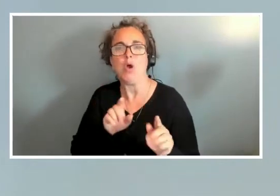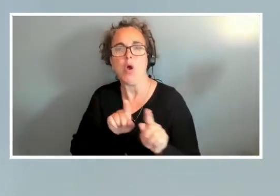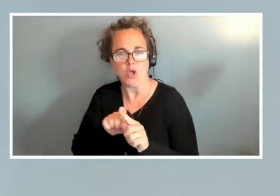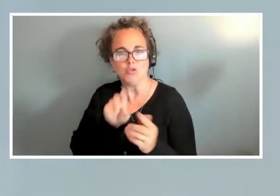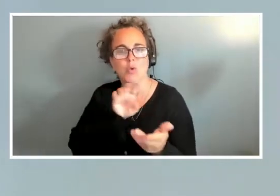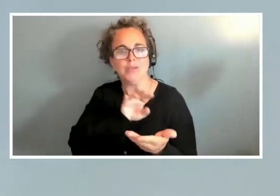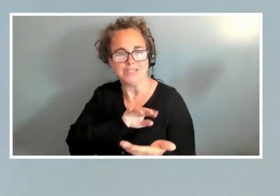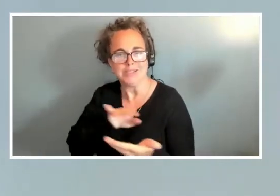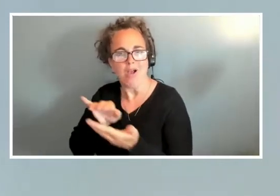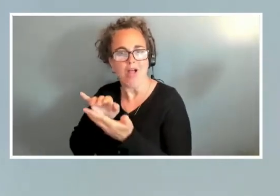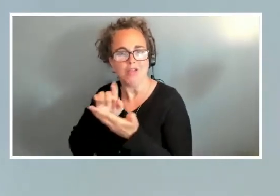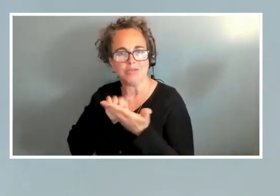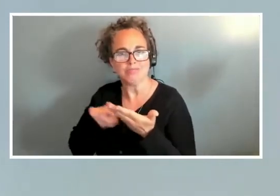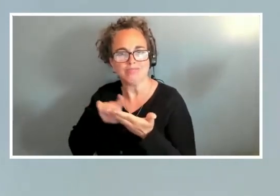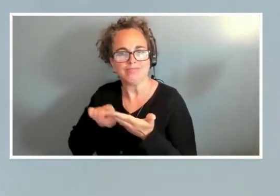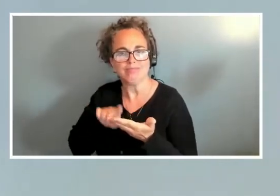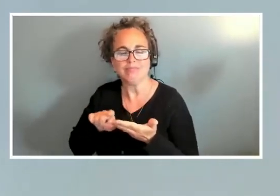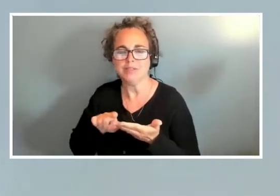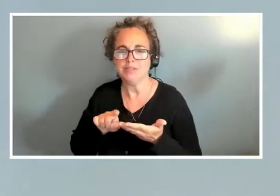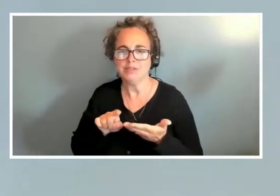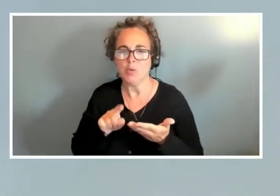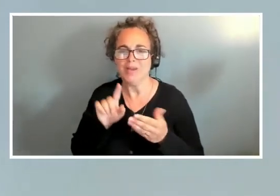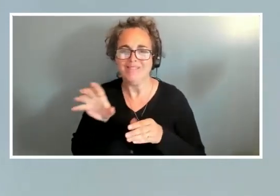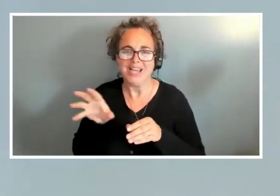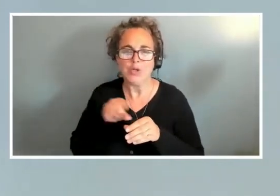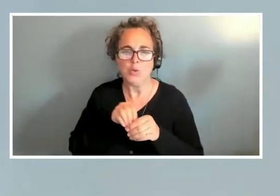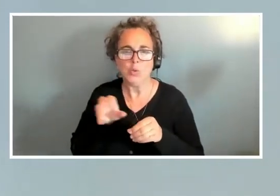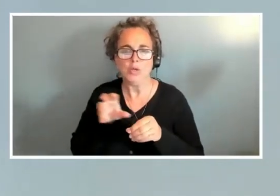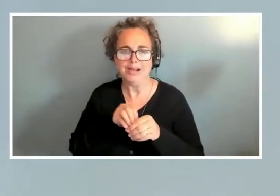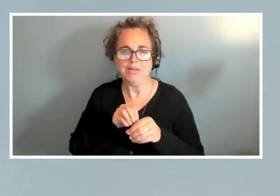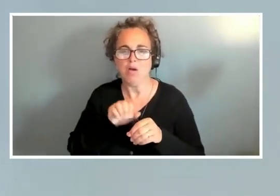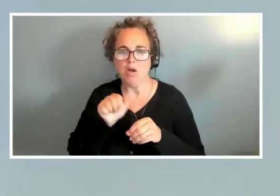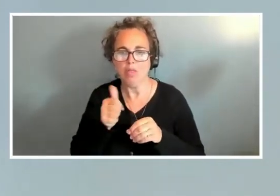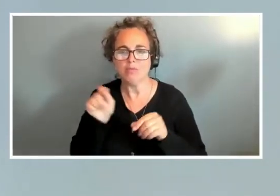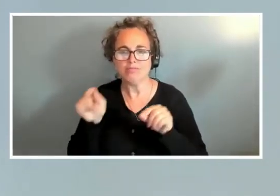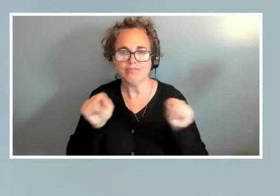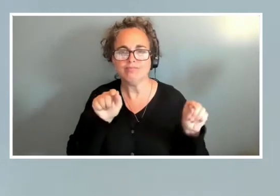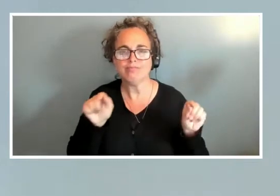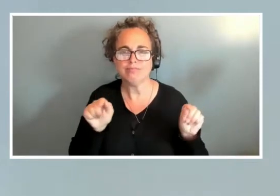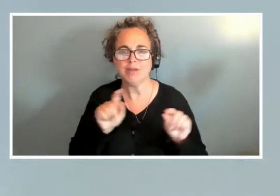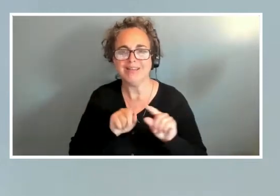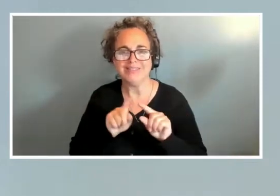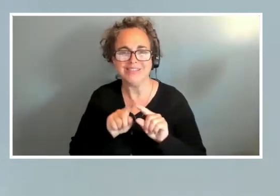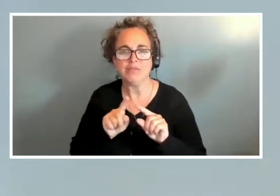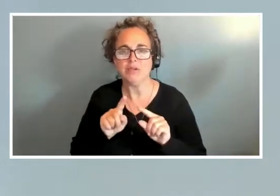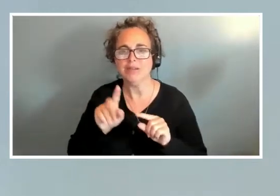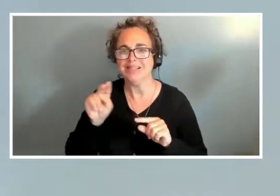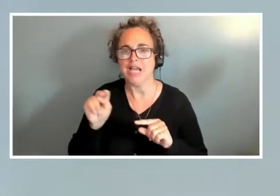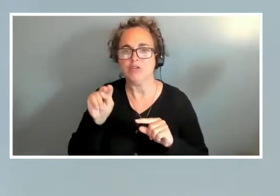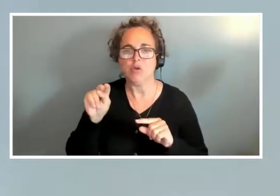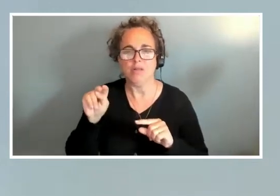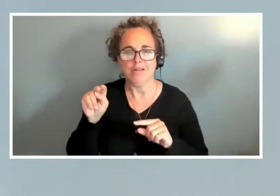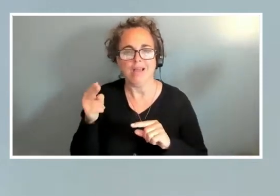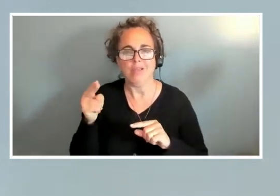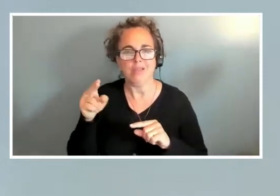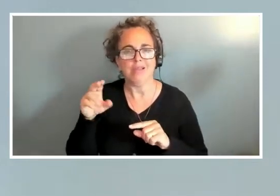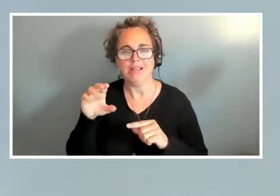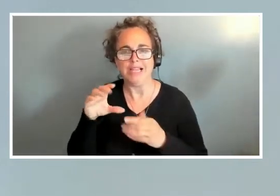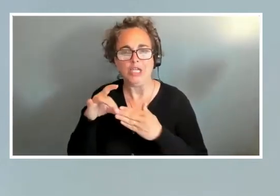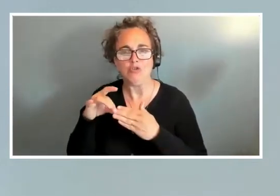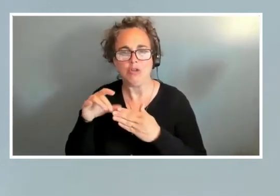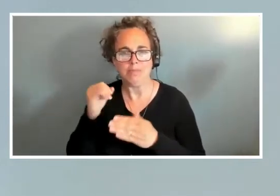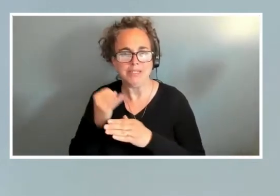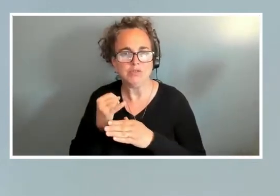And over the decades, we've expanded to include the component in partnership with the Satcher Health Leadership Institute, excellent clinician